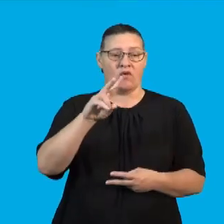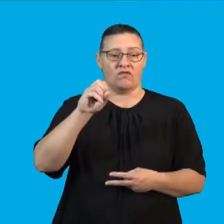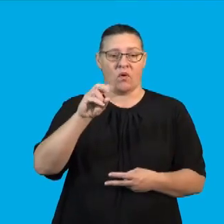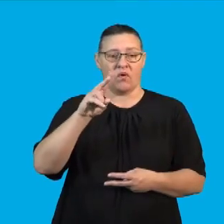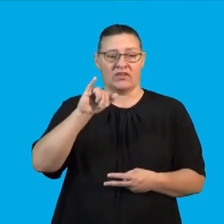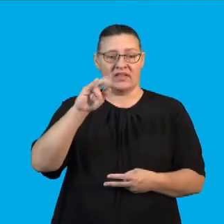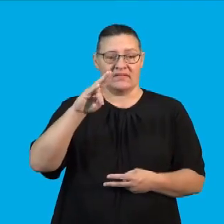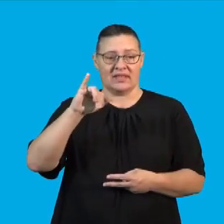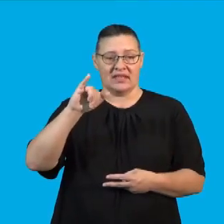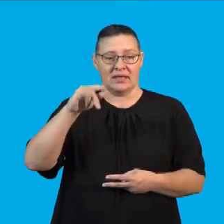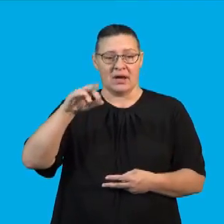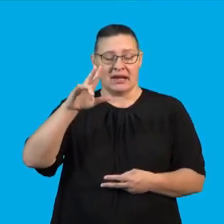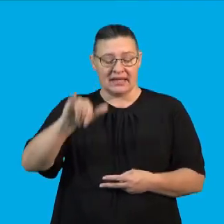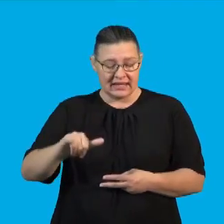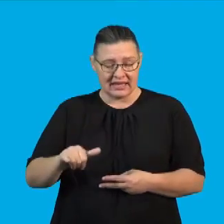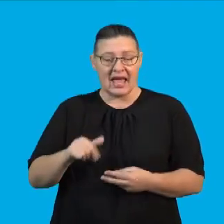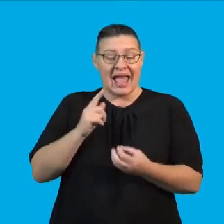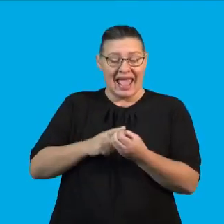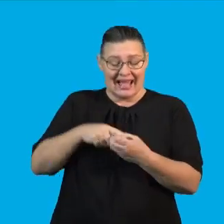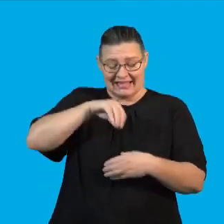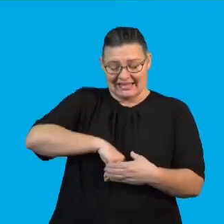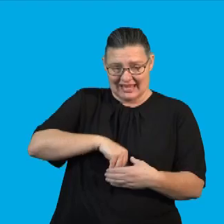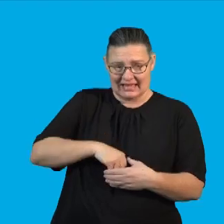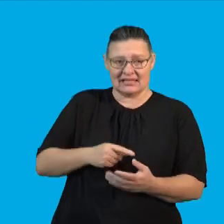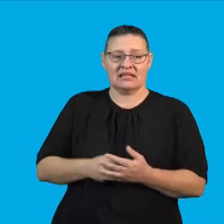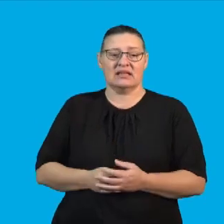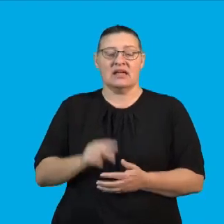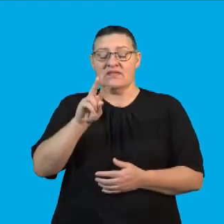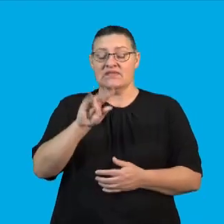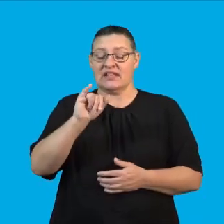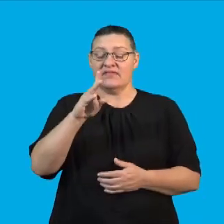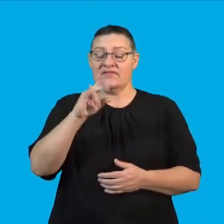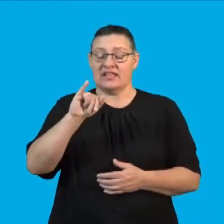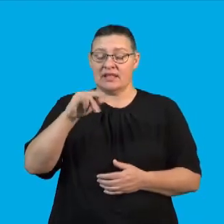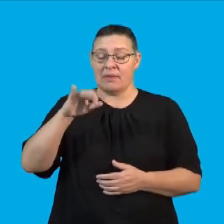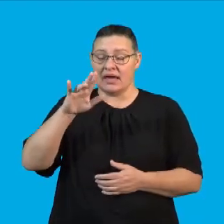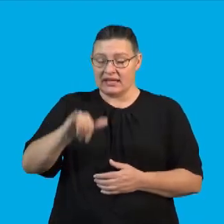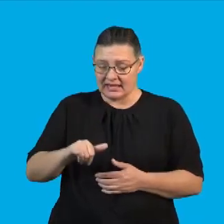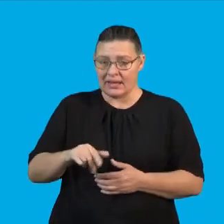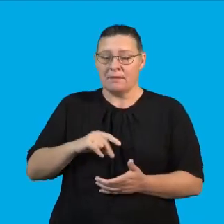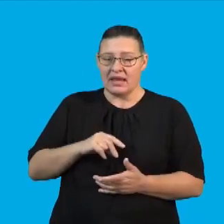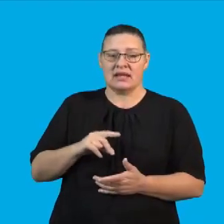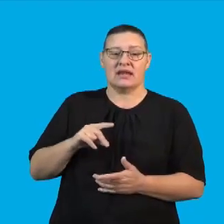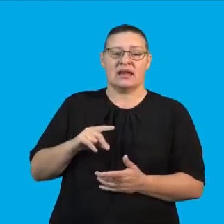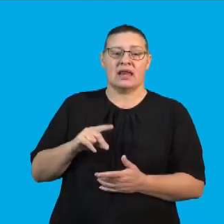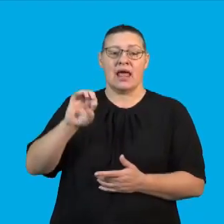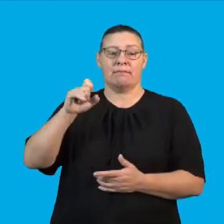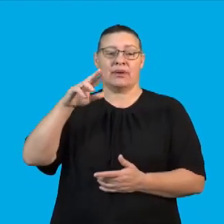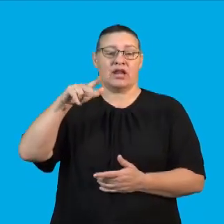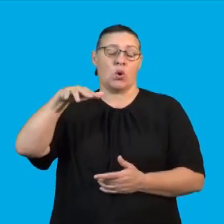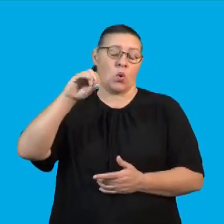the differences. The benefit of vivipary is that embryo is protected inside mother's body